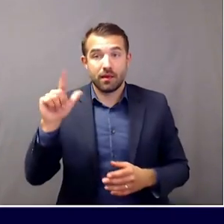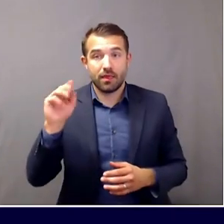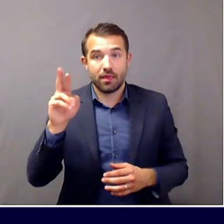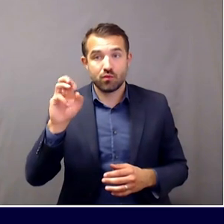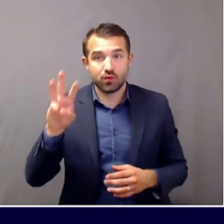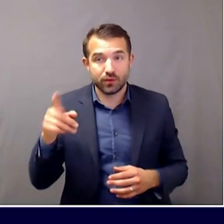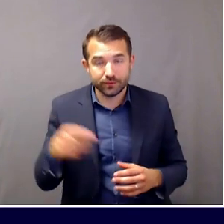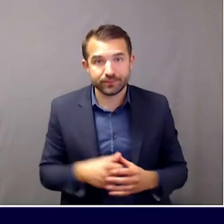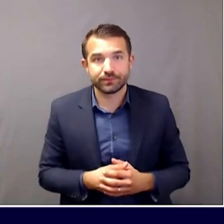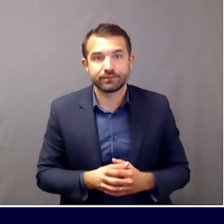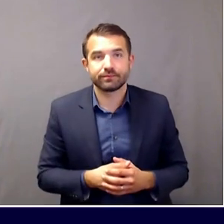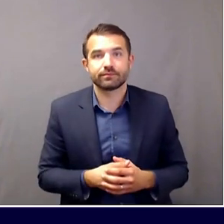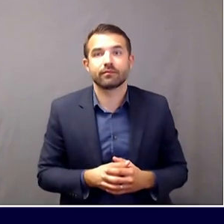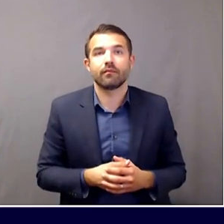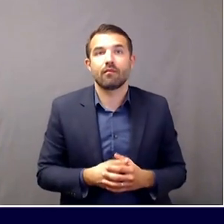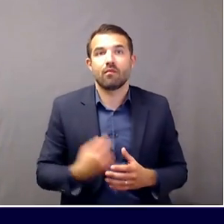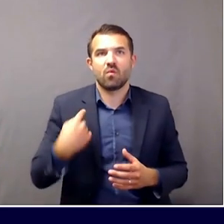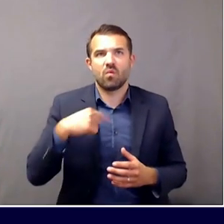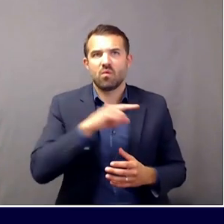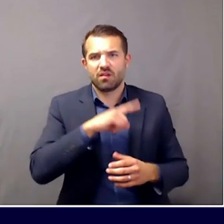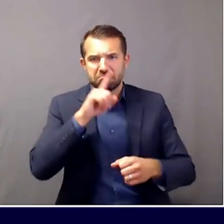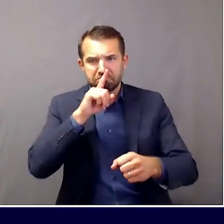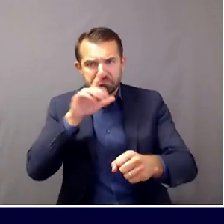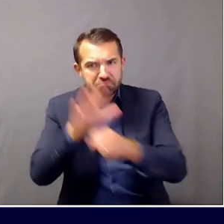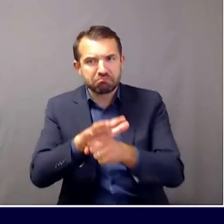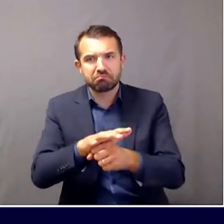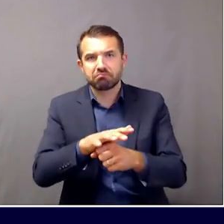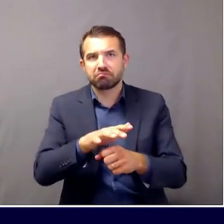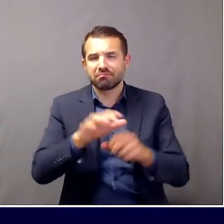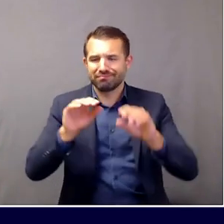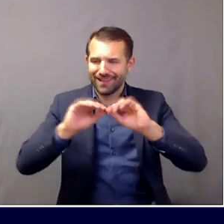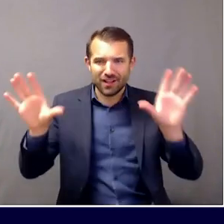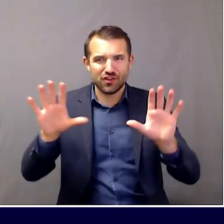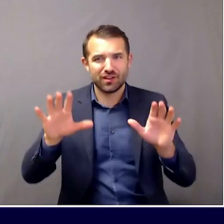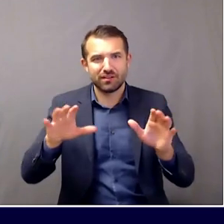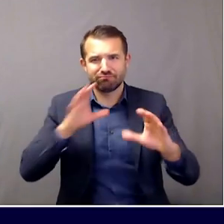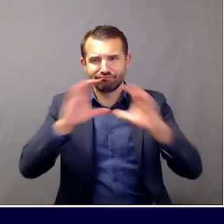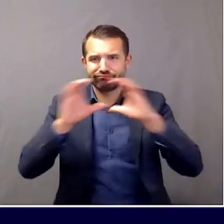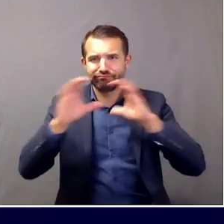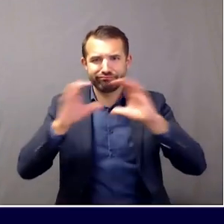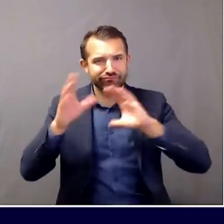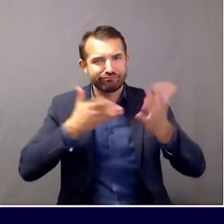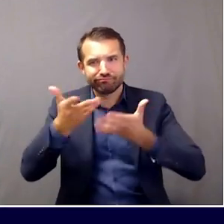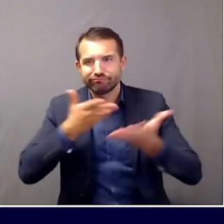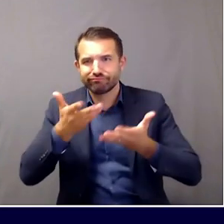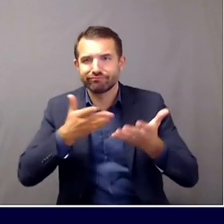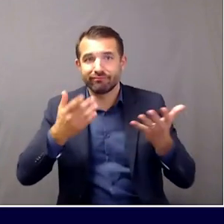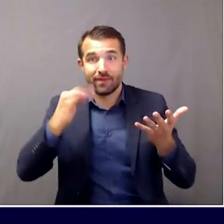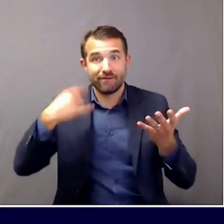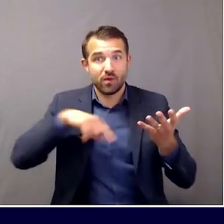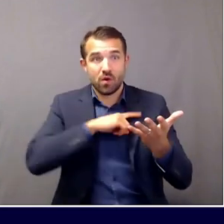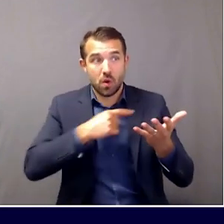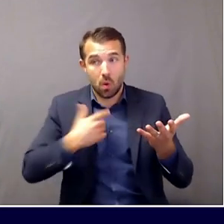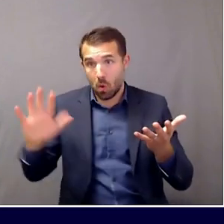all aspects of COVID-19 response to transparency, trying to make sure that when we have information, when it's